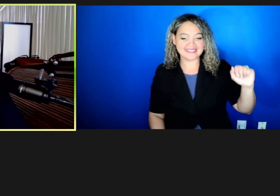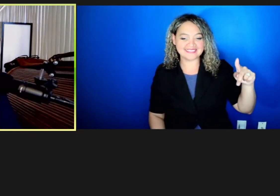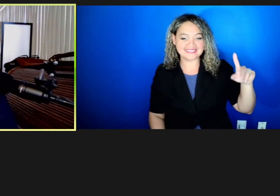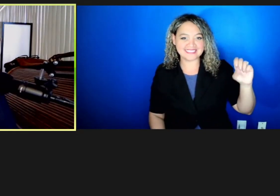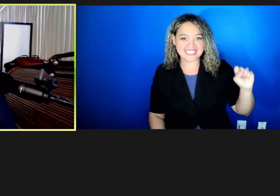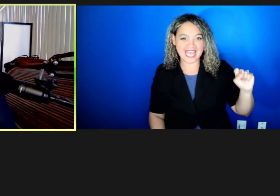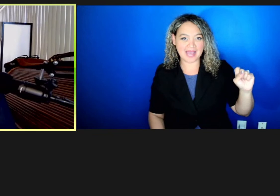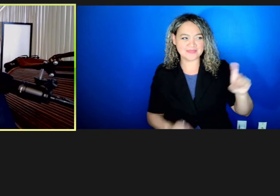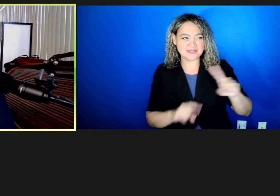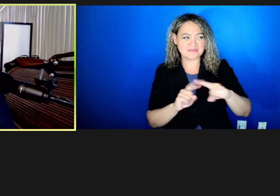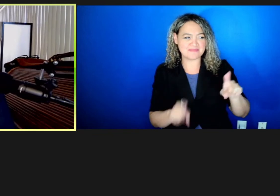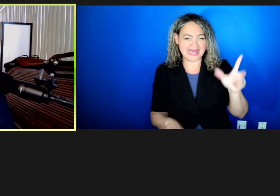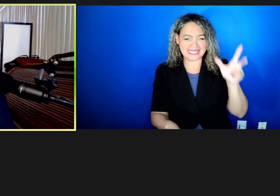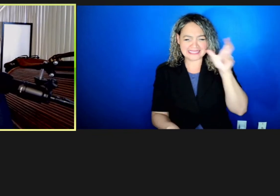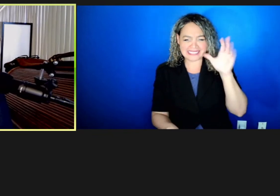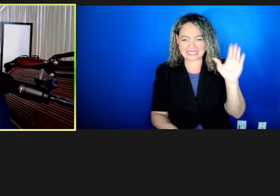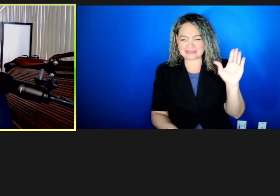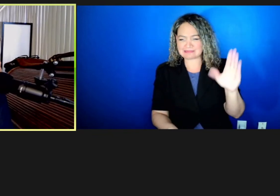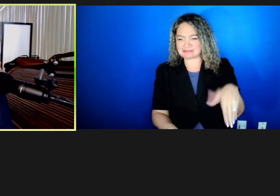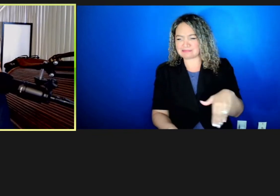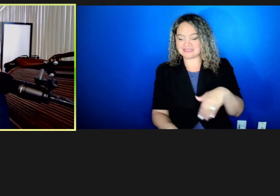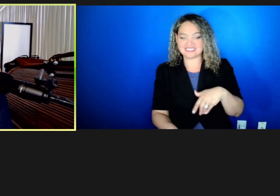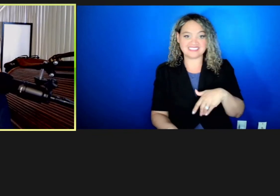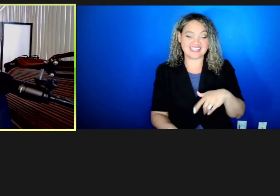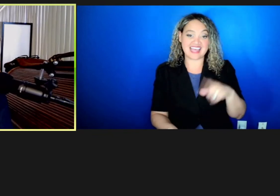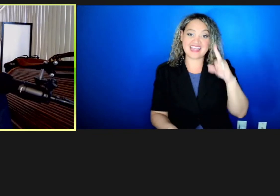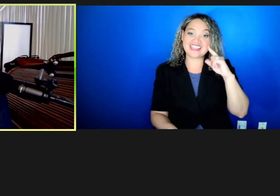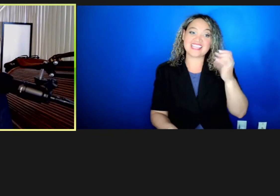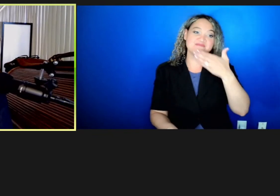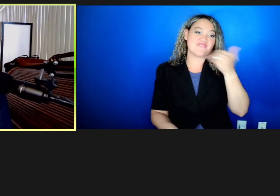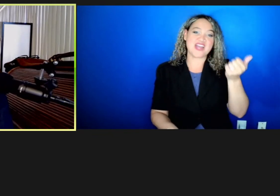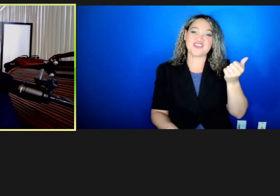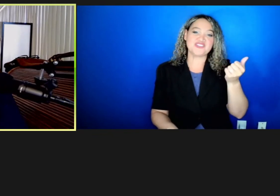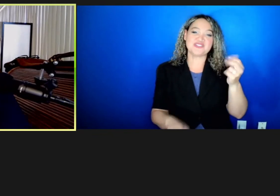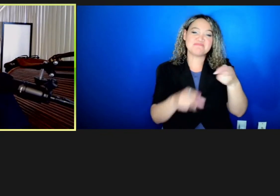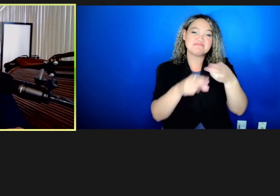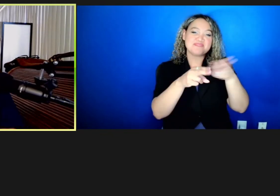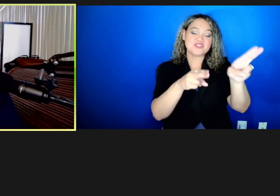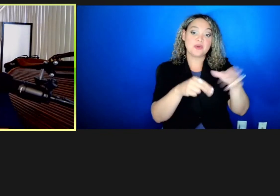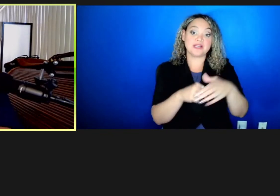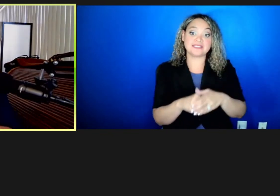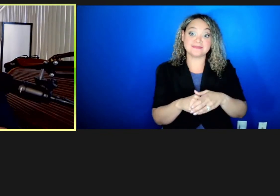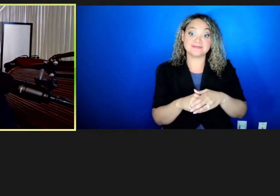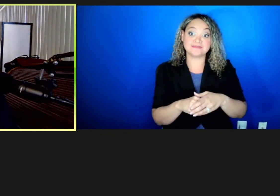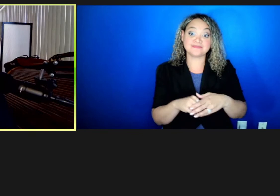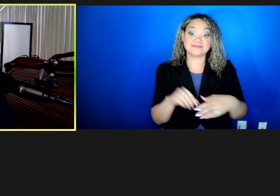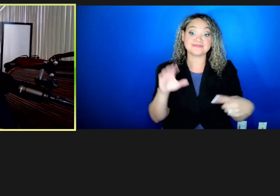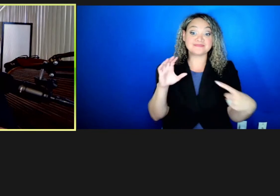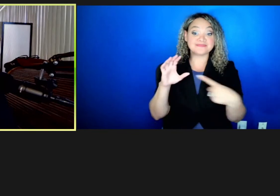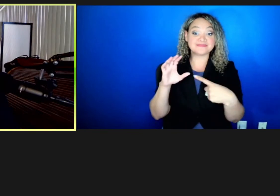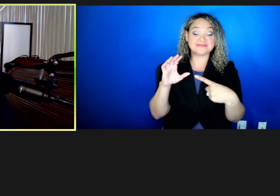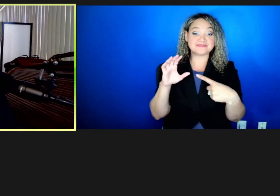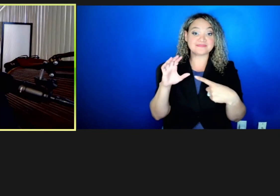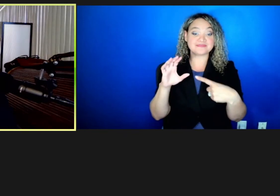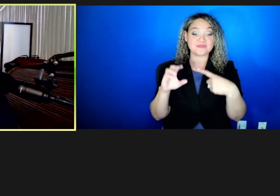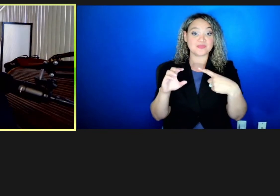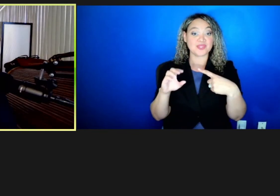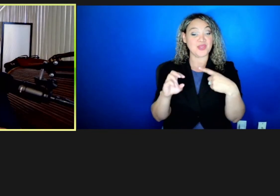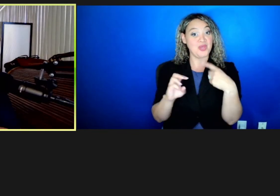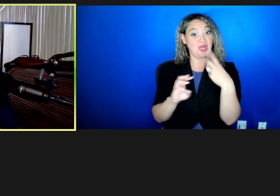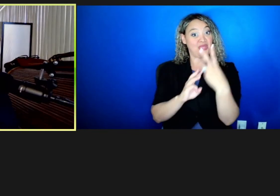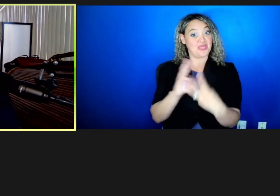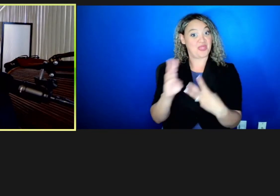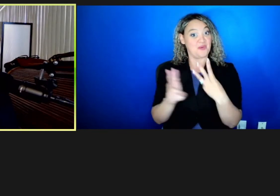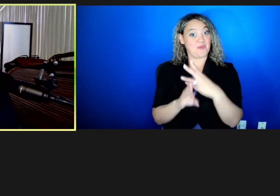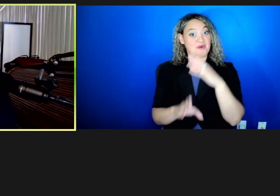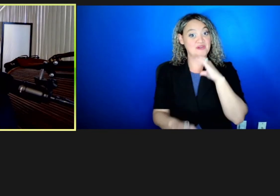little tortured, and I decided it would be better just referencing it. So here we have the world's oldest instrument.